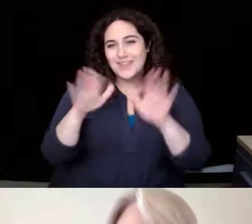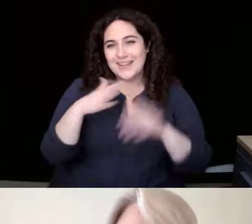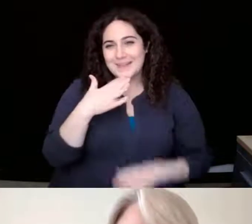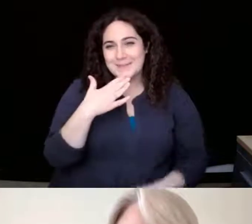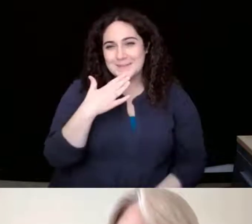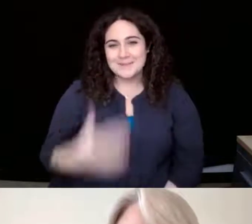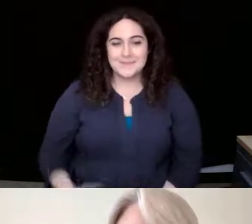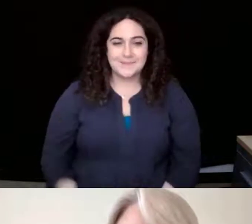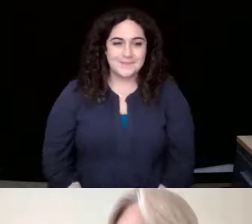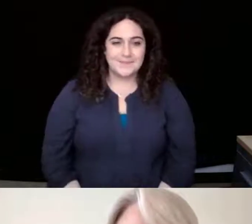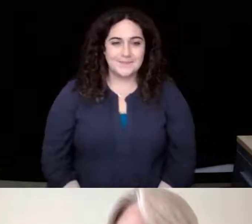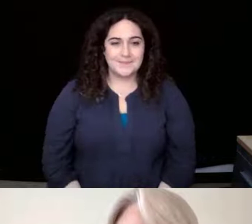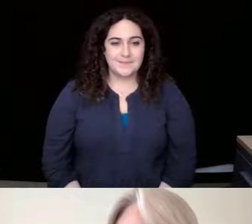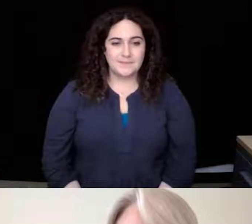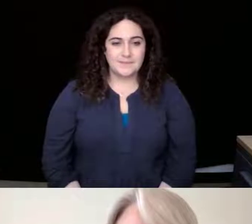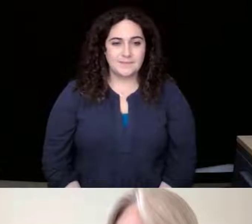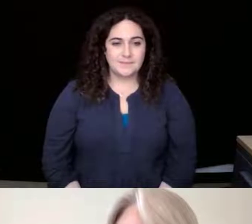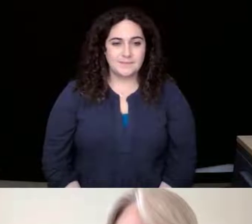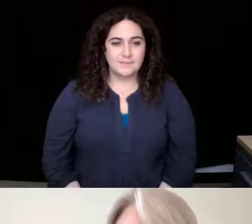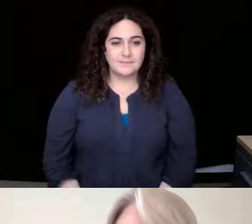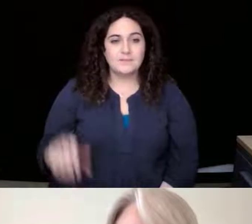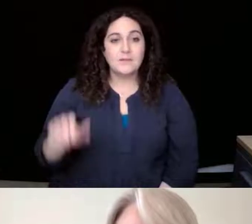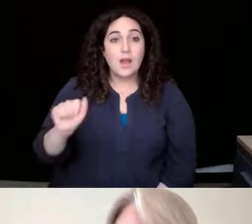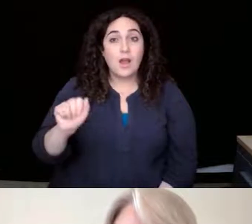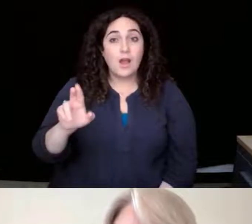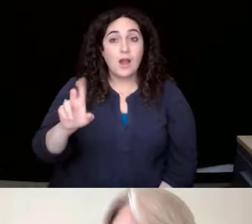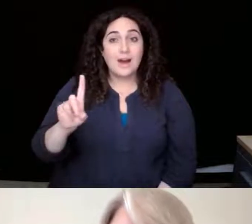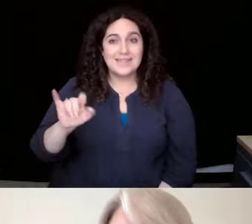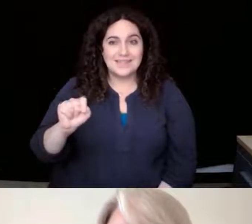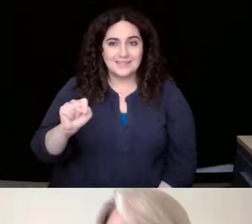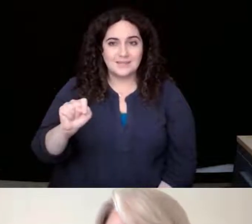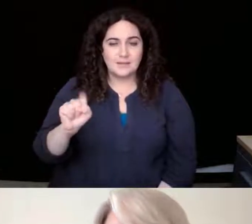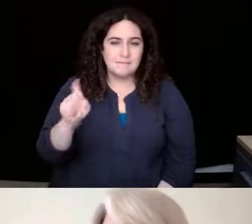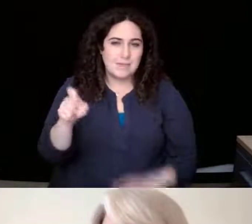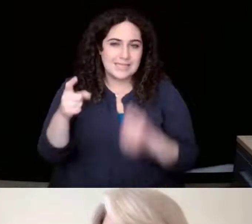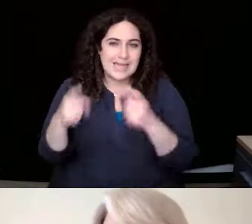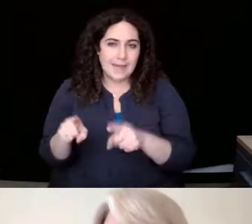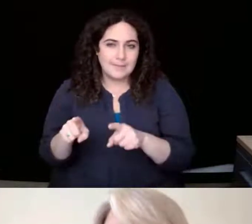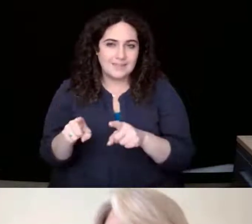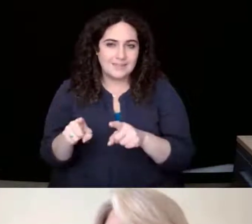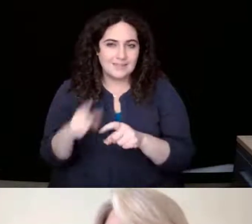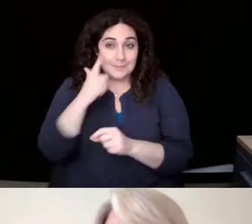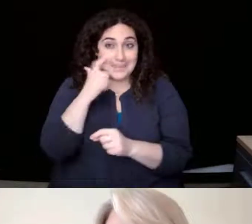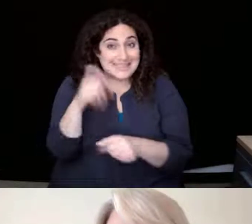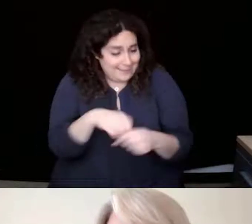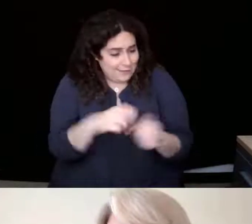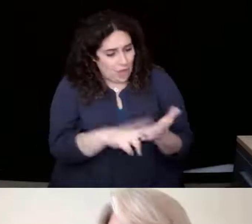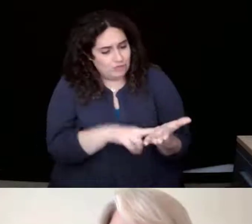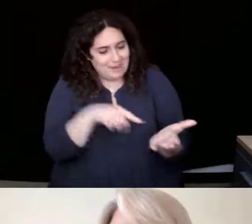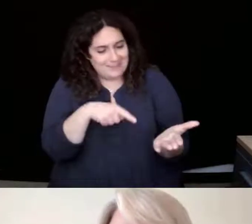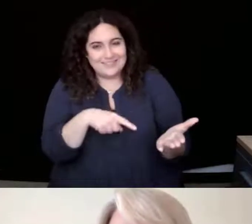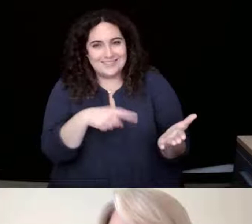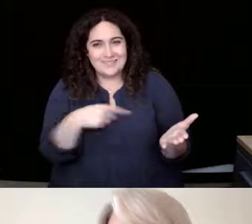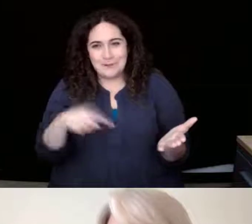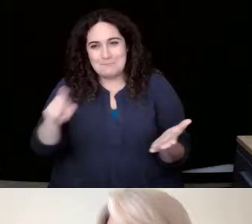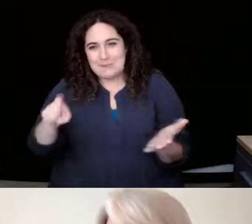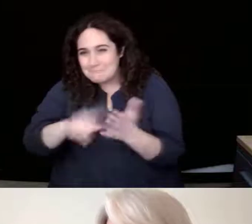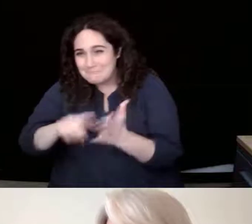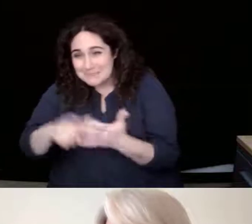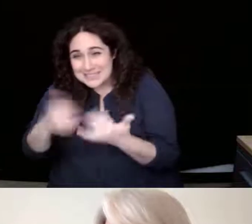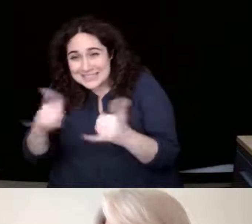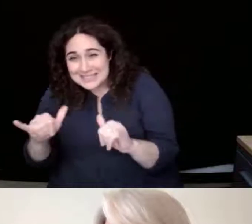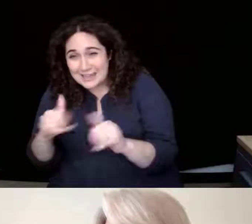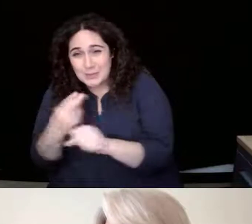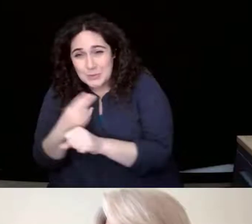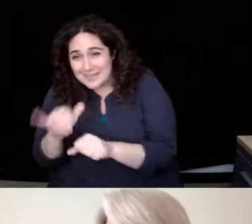I like the fact that auditing needs to happen too, just because it's in the contract. So Gareth, a question for